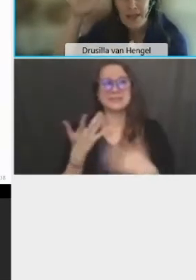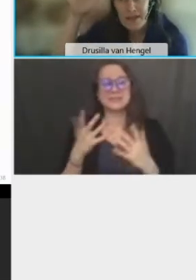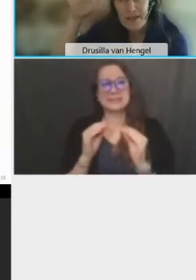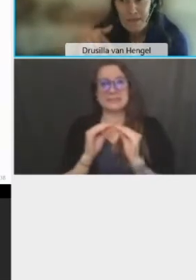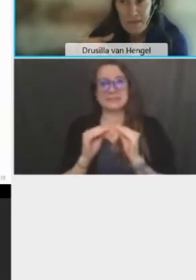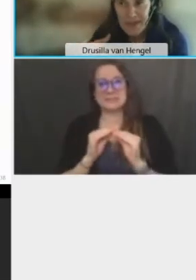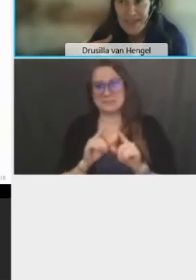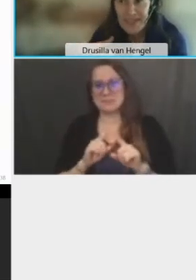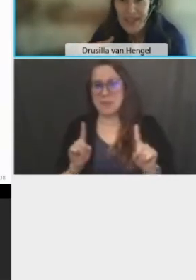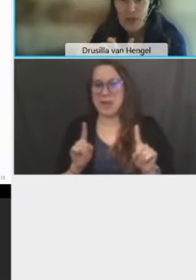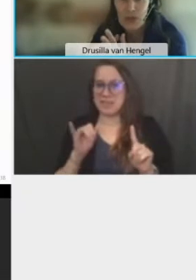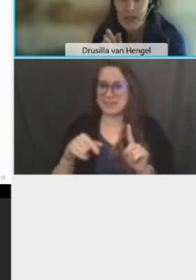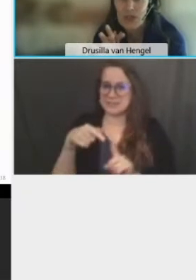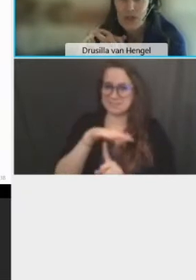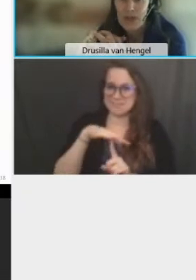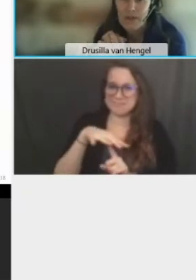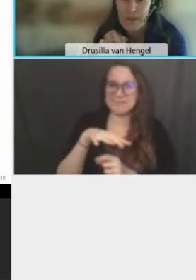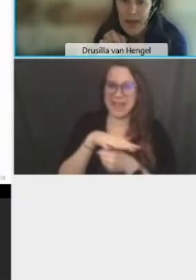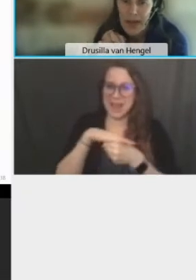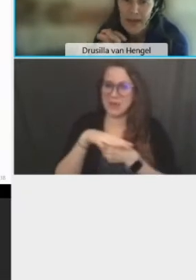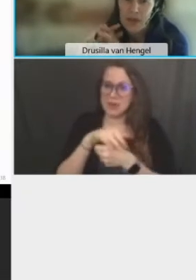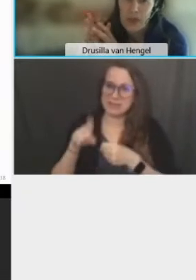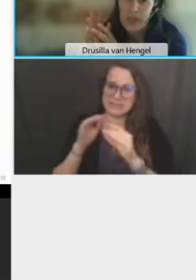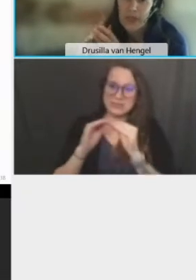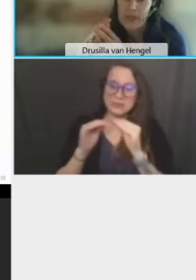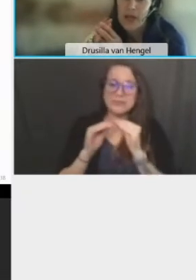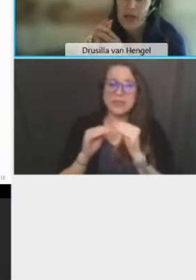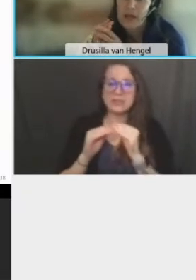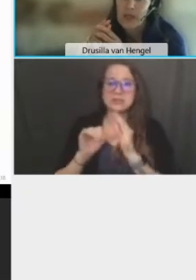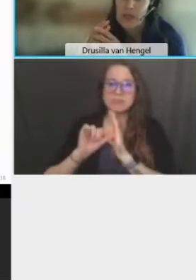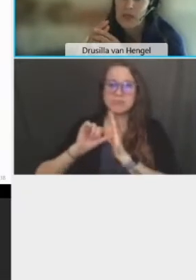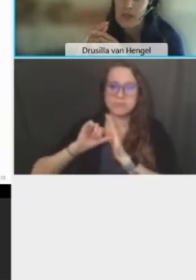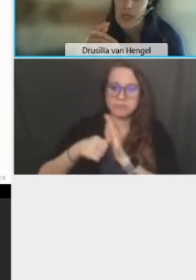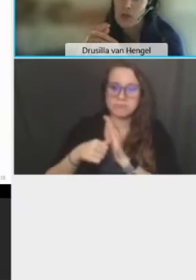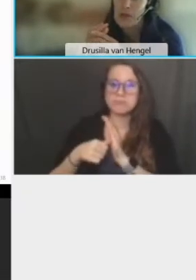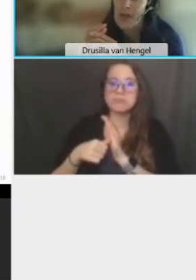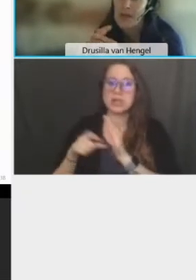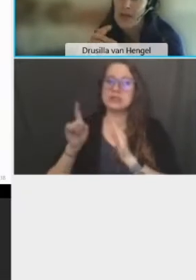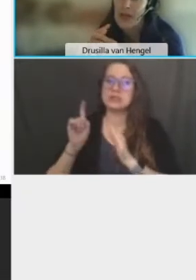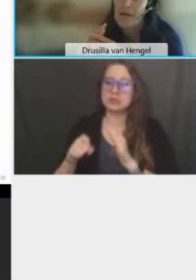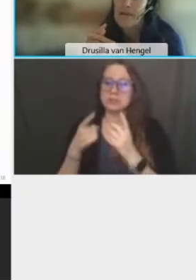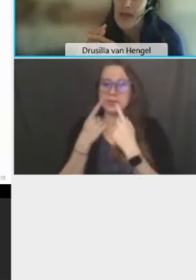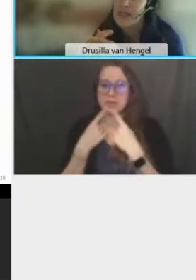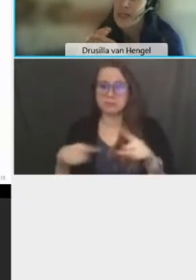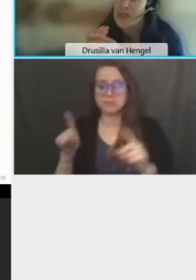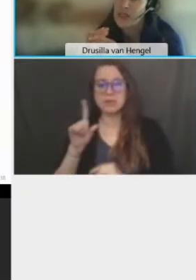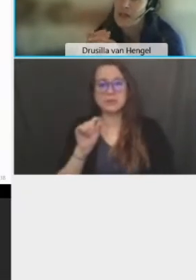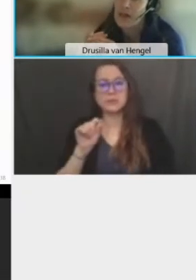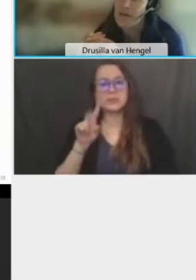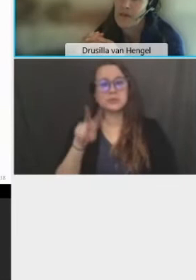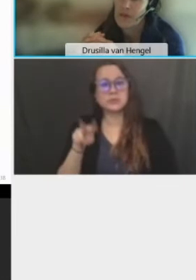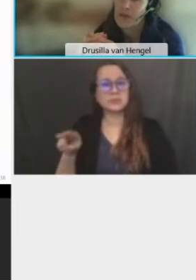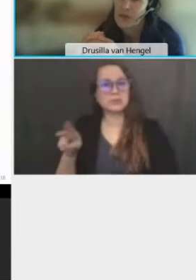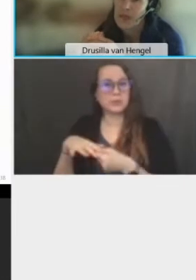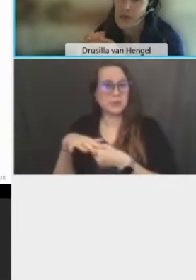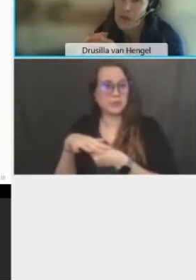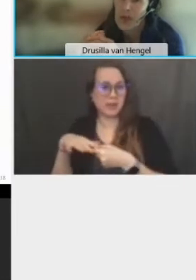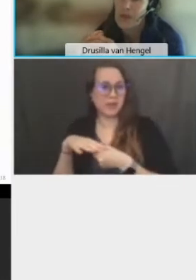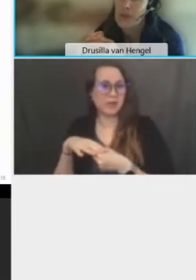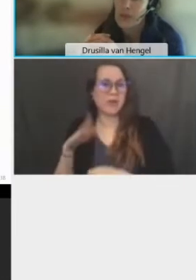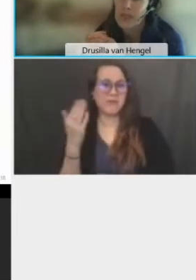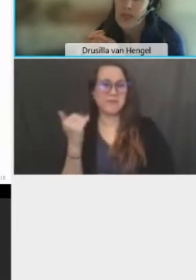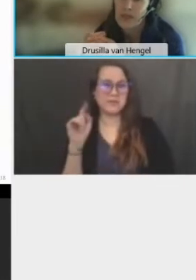did. This schedule is driven by the 2022 scheduled repaving of that section of 15th